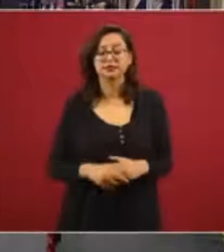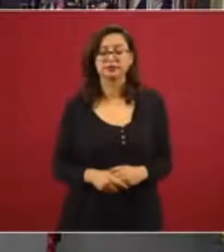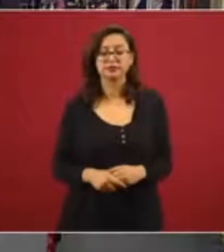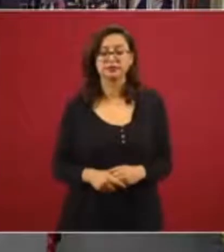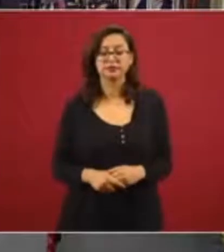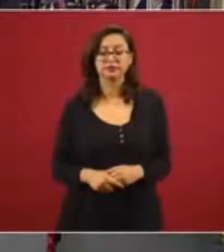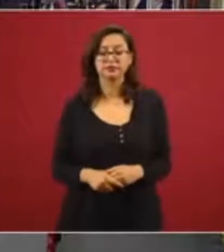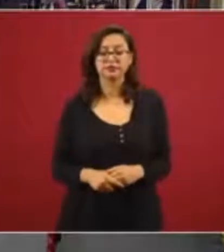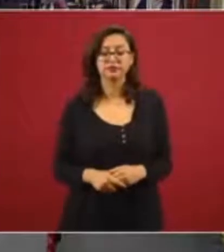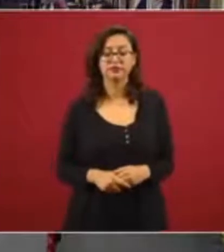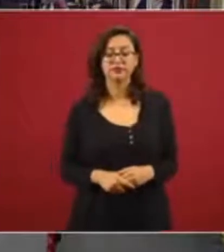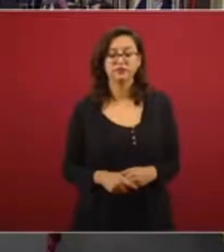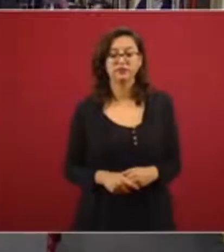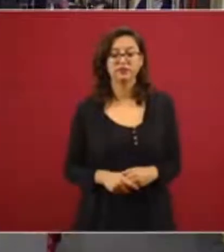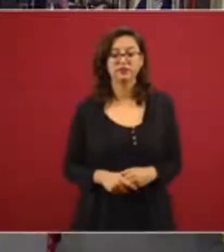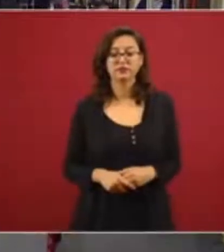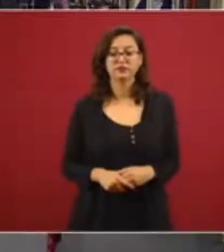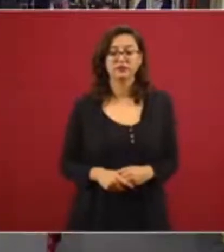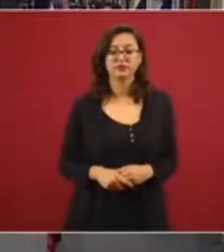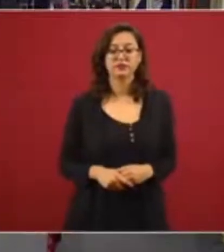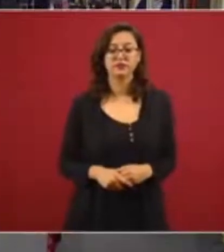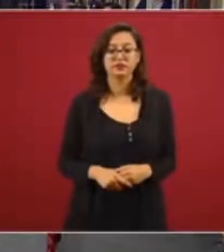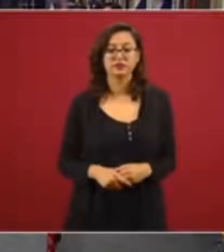lo solicita